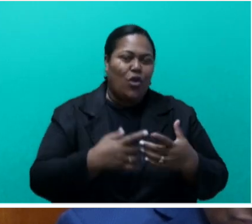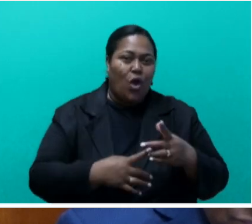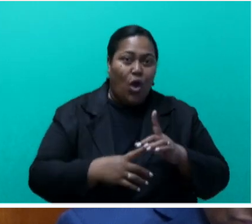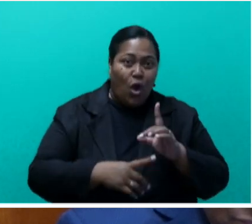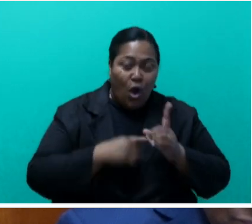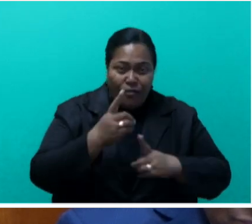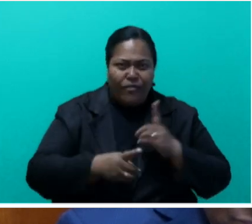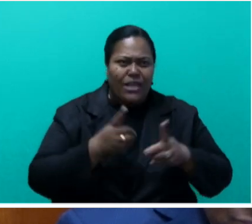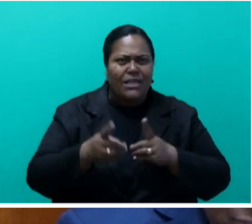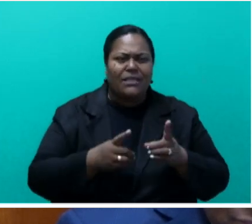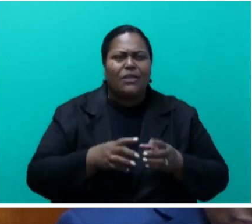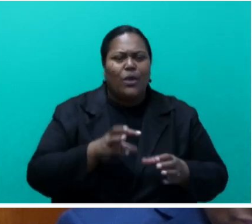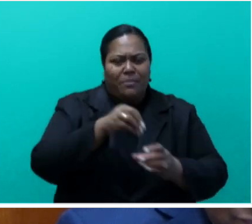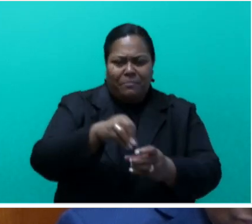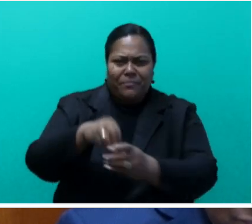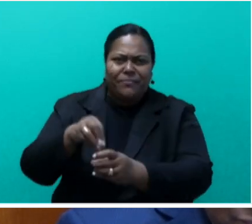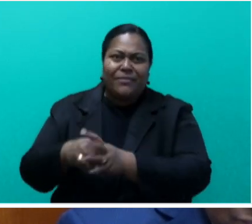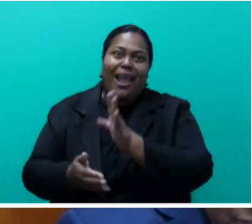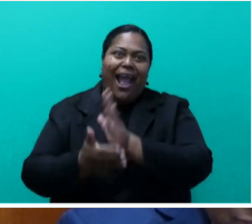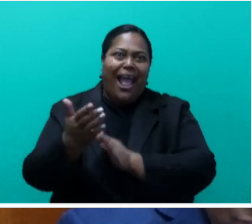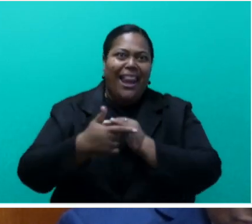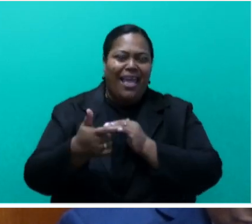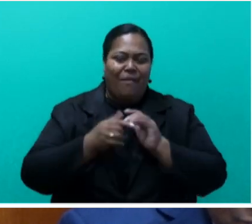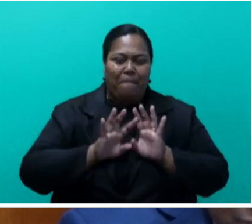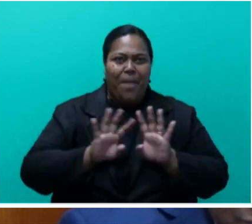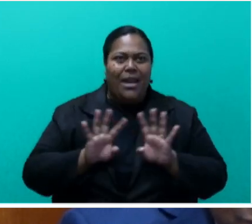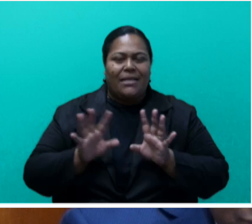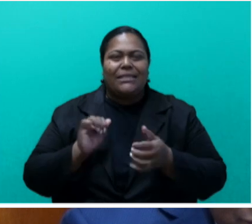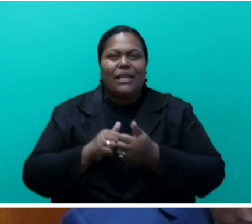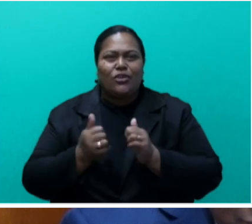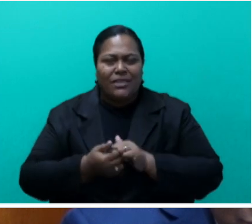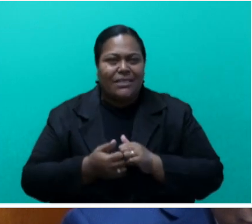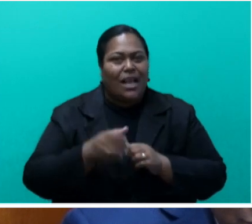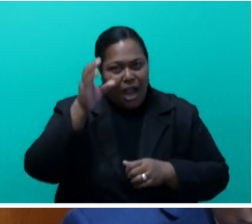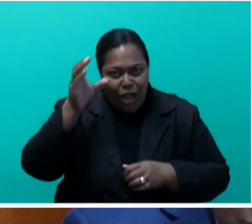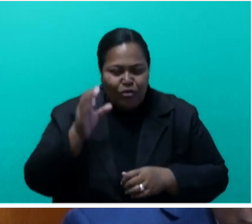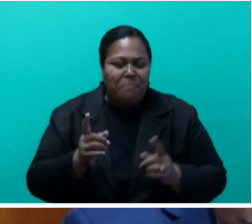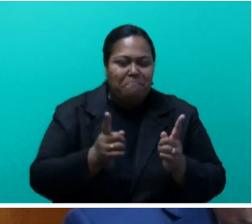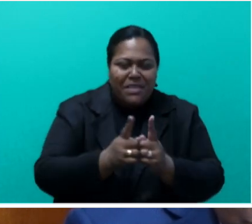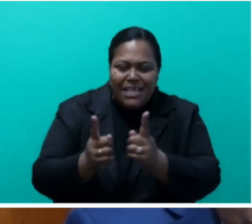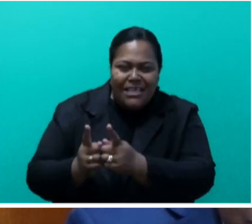at multiple high-level plenary sessions on relevant topics, bilateral meetings, and of course,